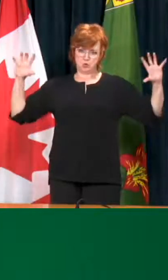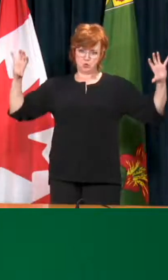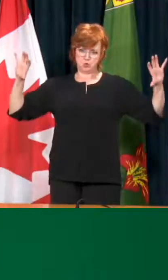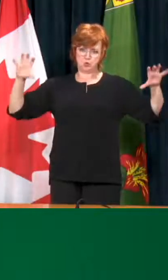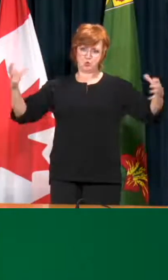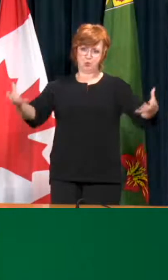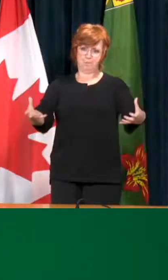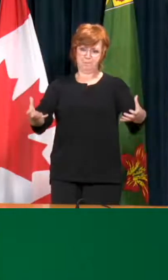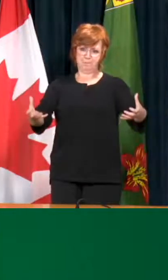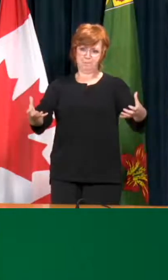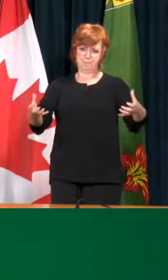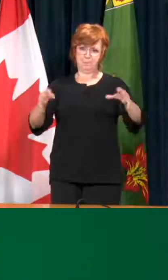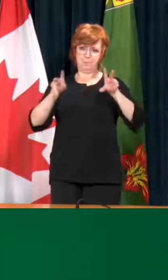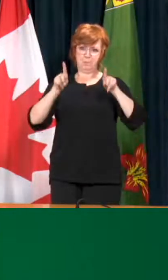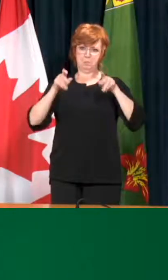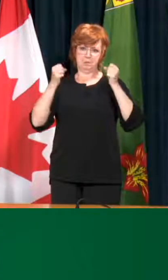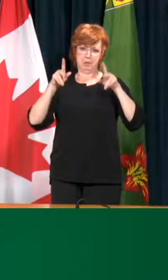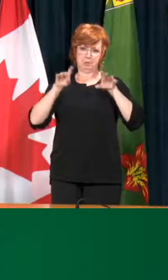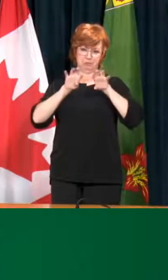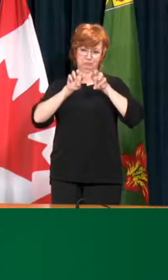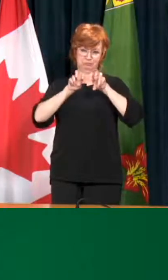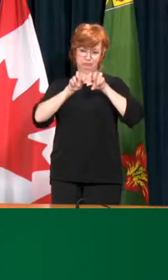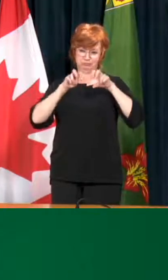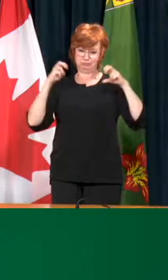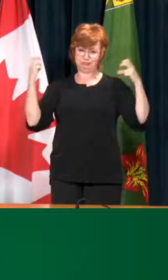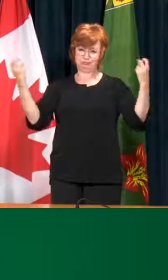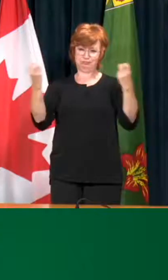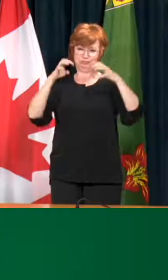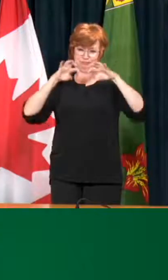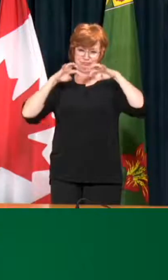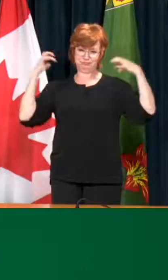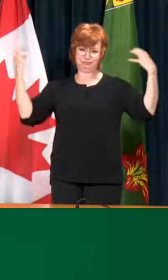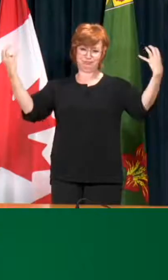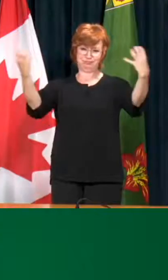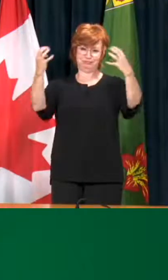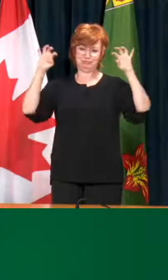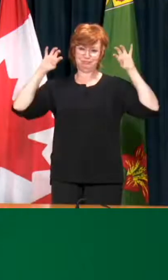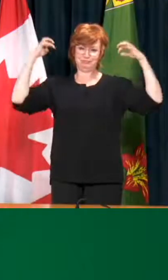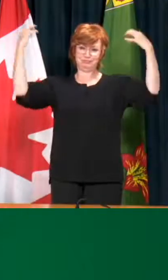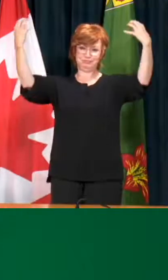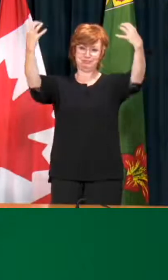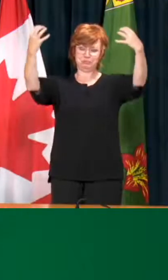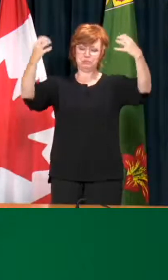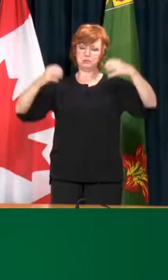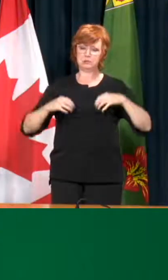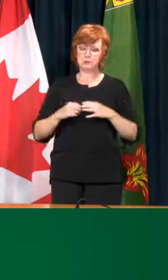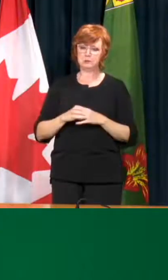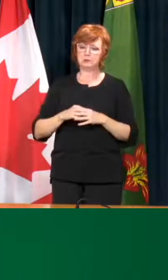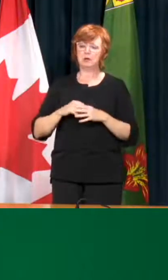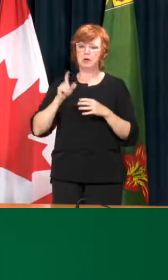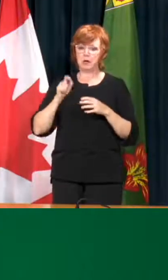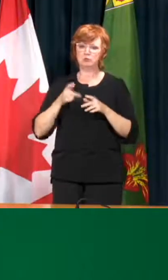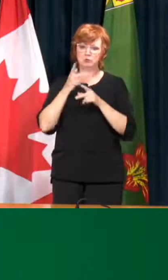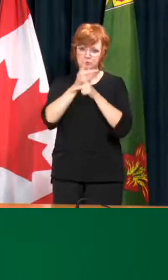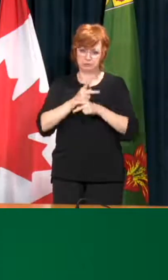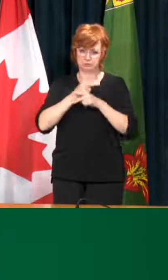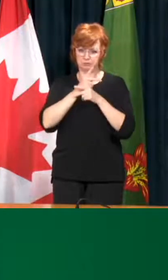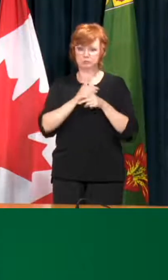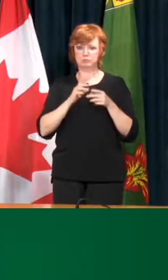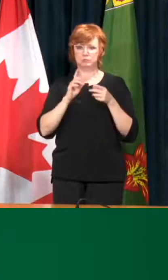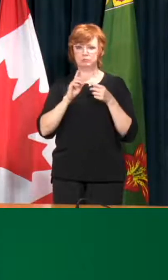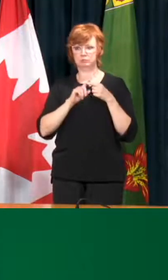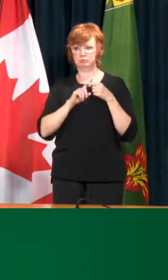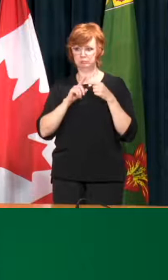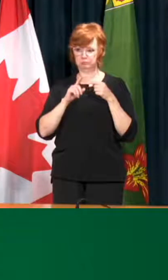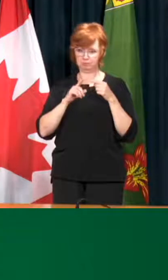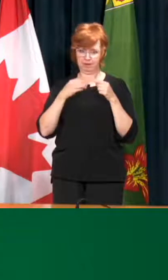to see how useful they are. They're not the answer in and themselves. But we need to be comfortable that if we were to increase the gathering size,